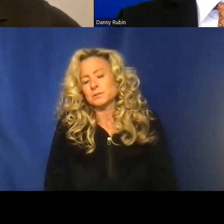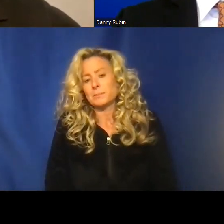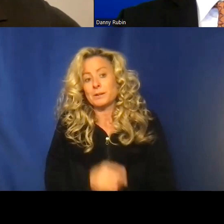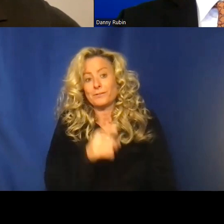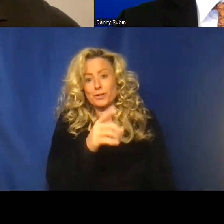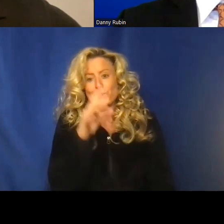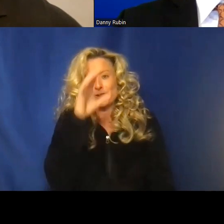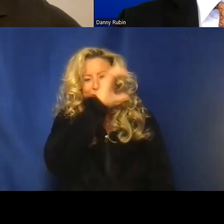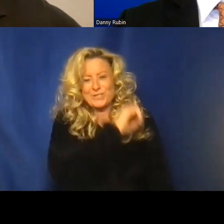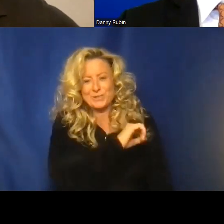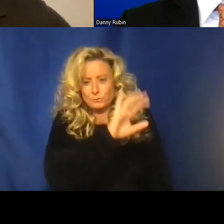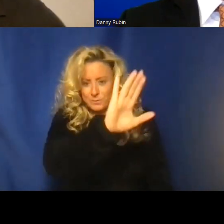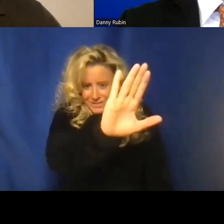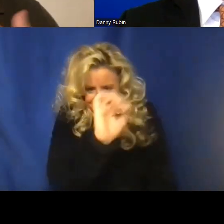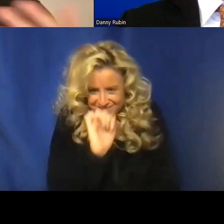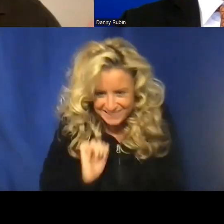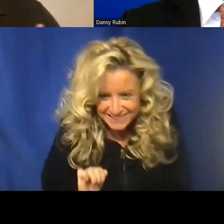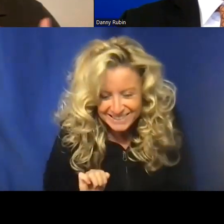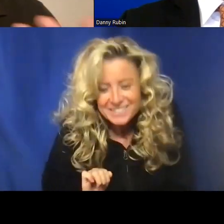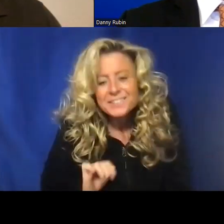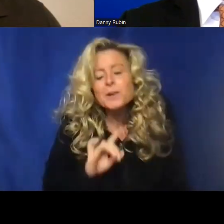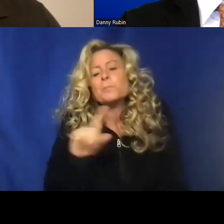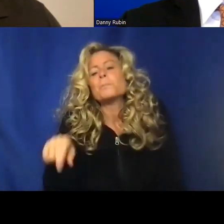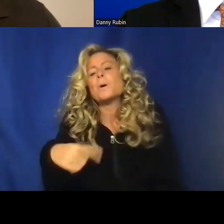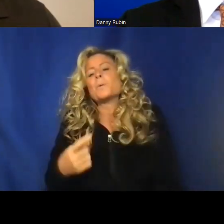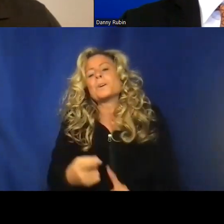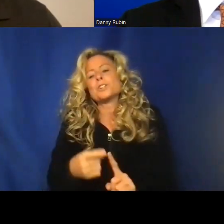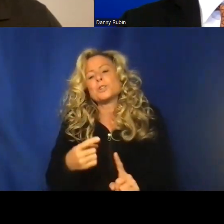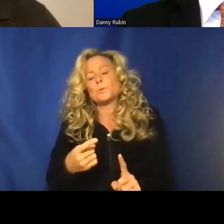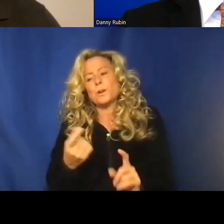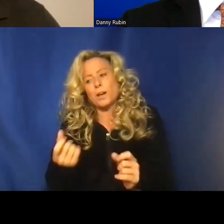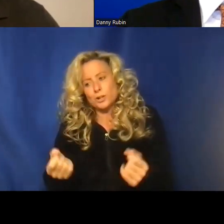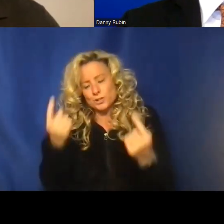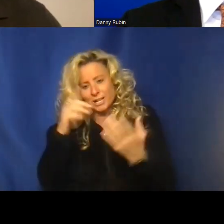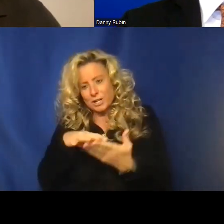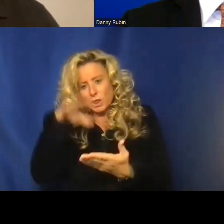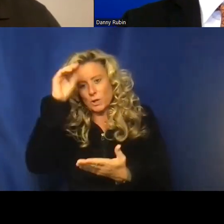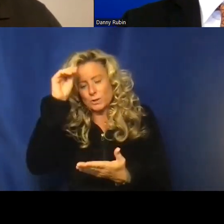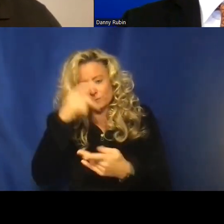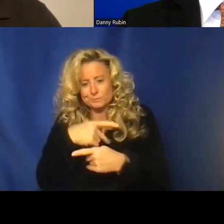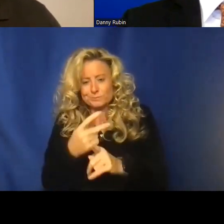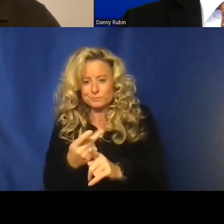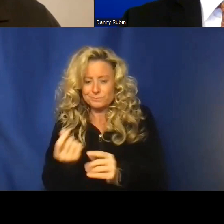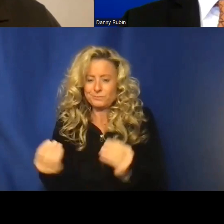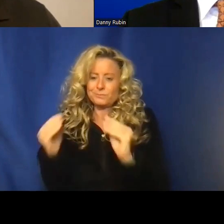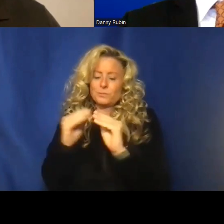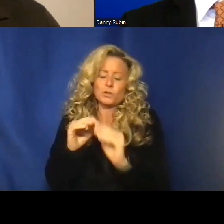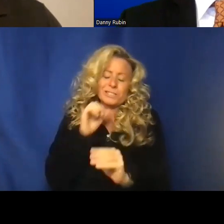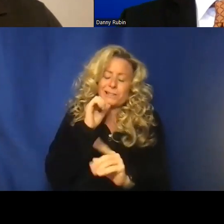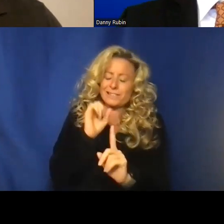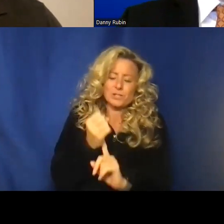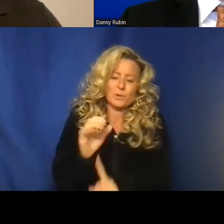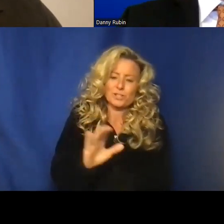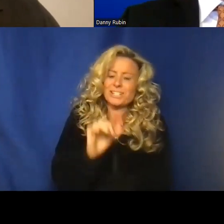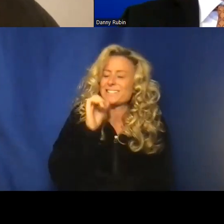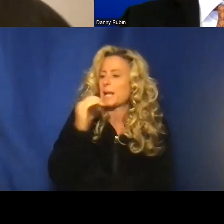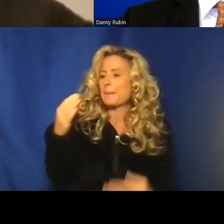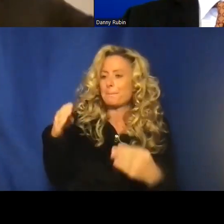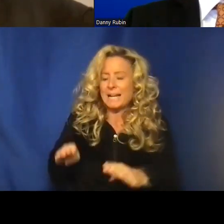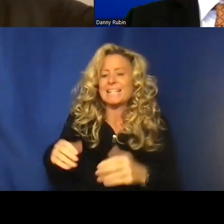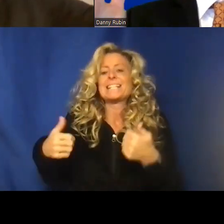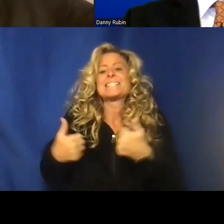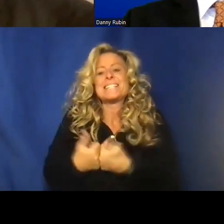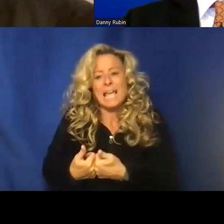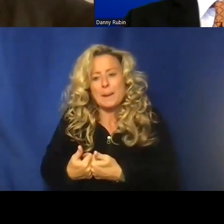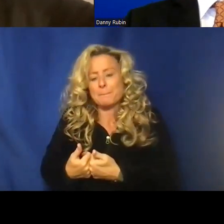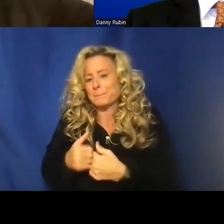assumption yourself. So, Right. Right. but once you start to understand and learn the product a little bit more closely, you realize that it's not the case. It's not a But betting, it's just a game. And